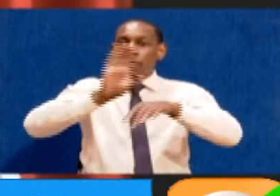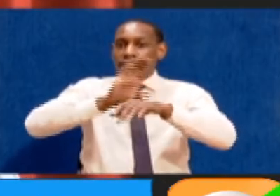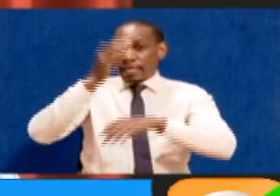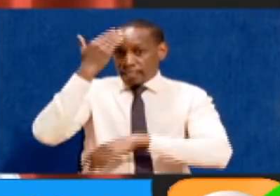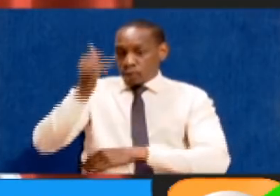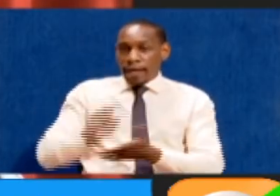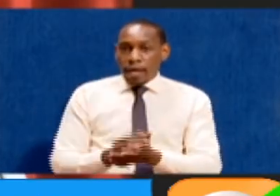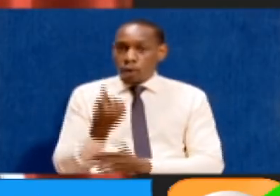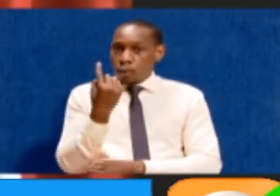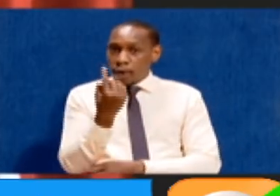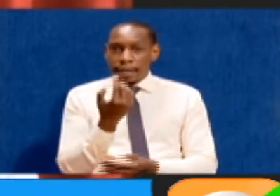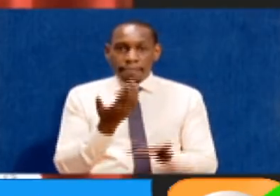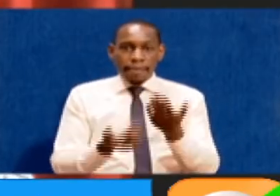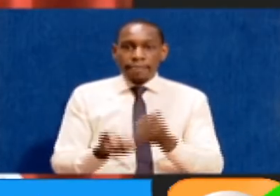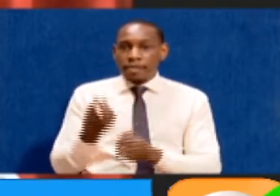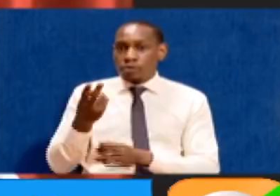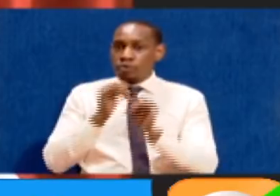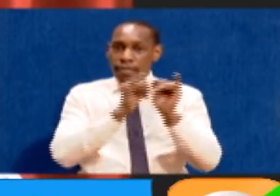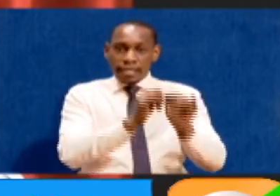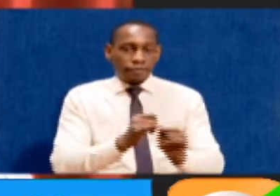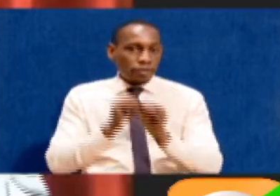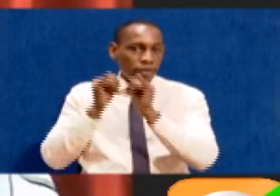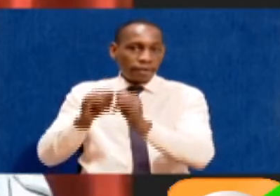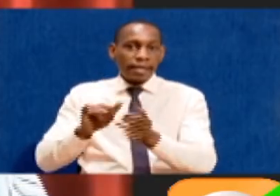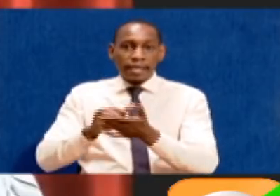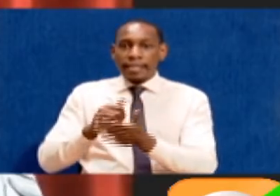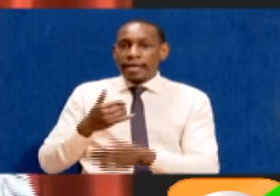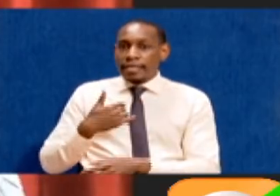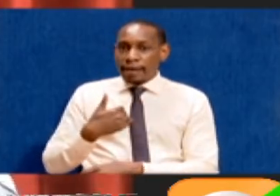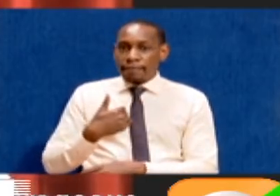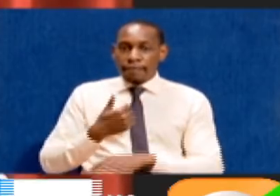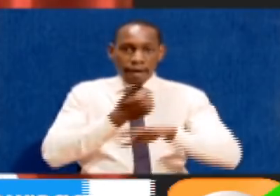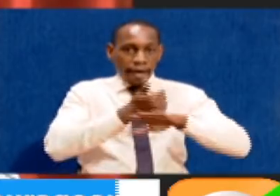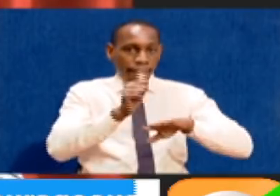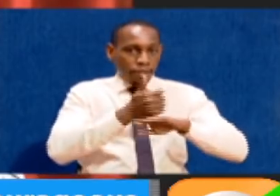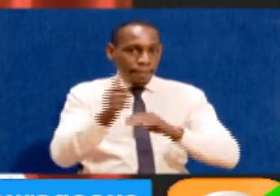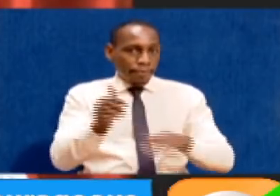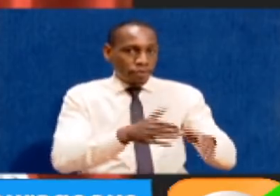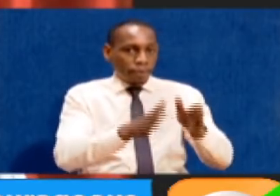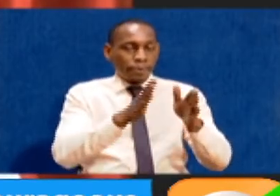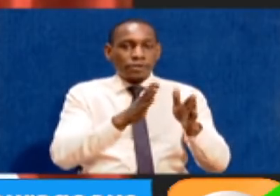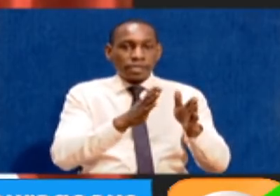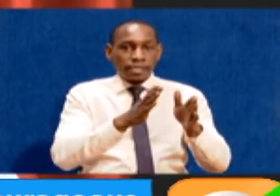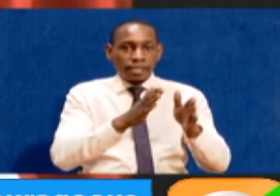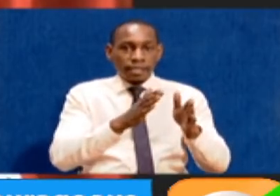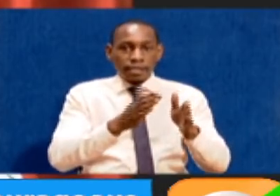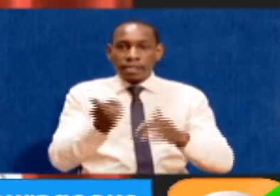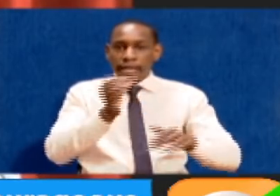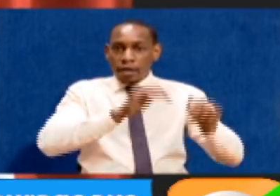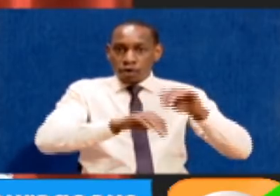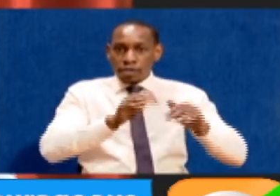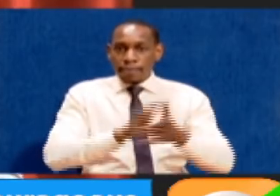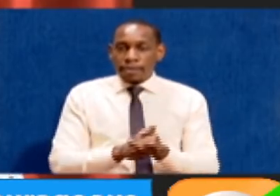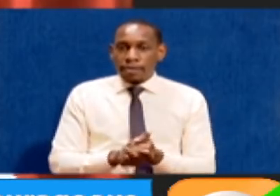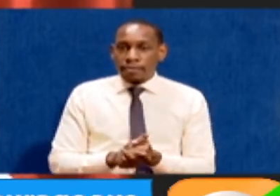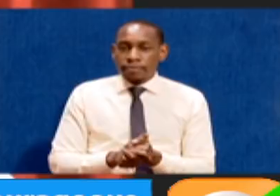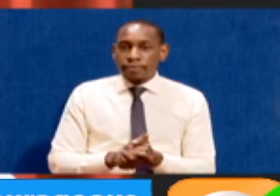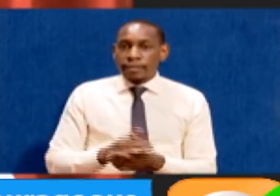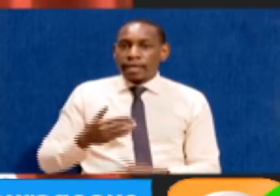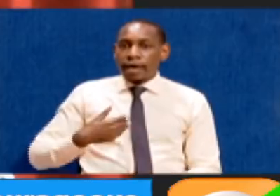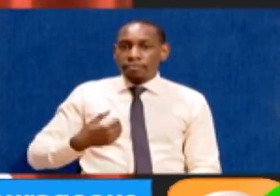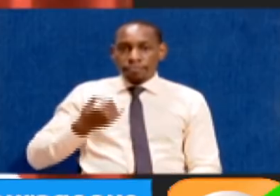church because of one or two individuals who have abused the opportunity to give. There is